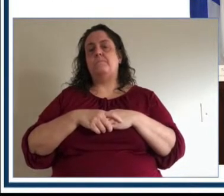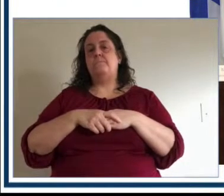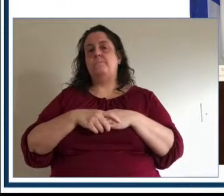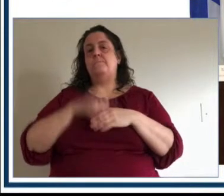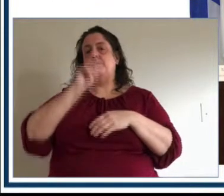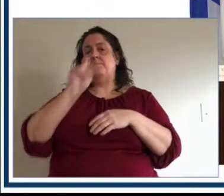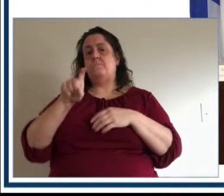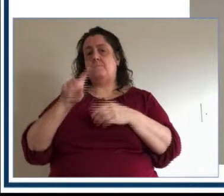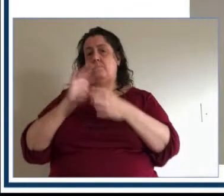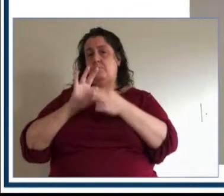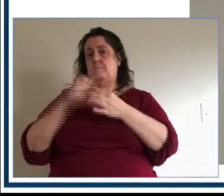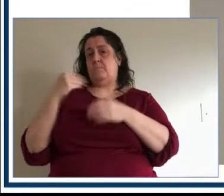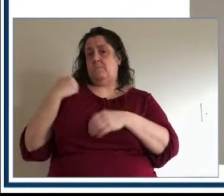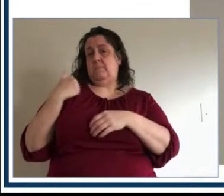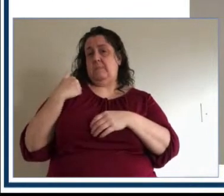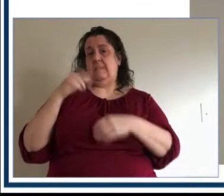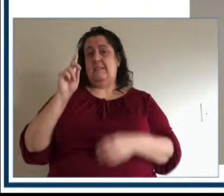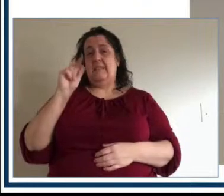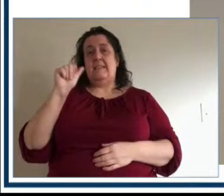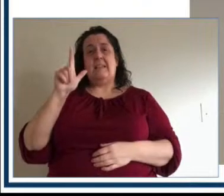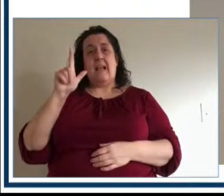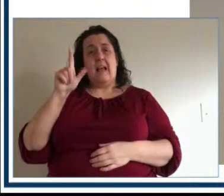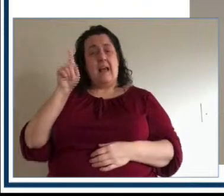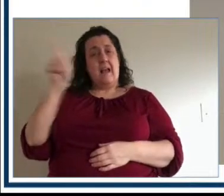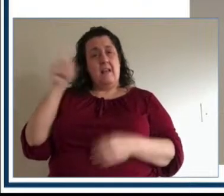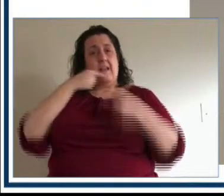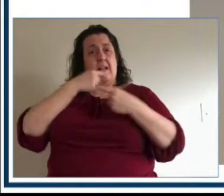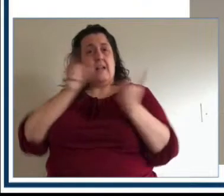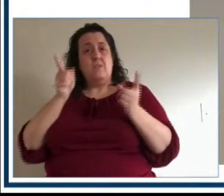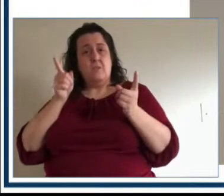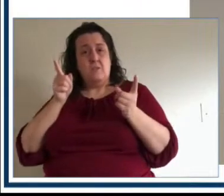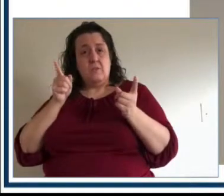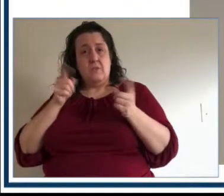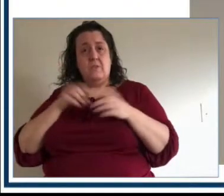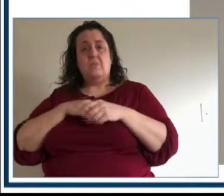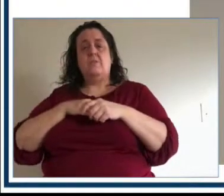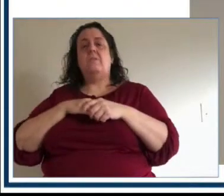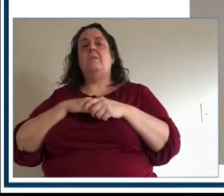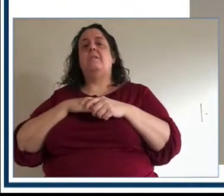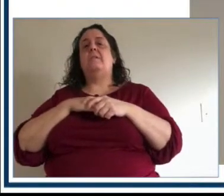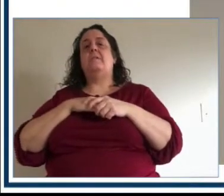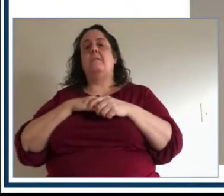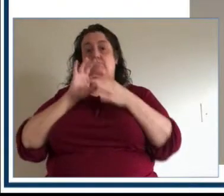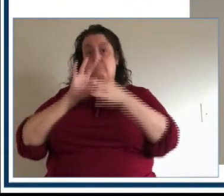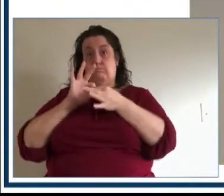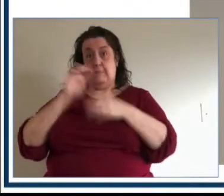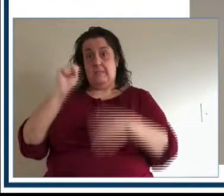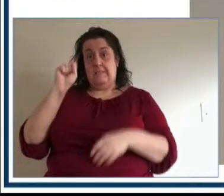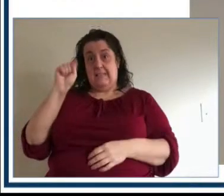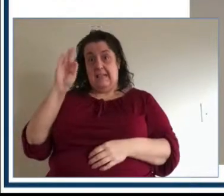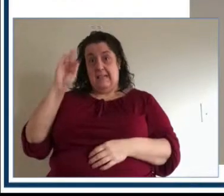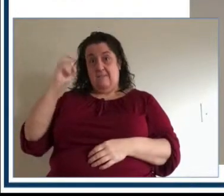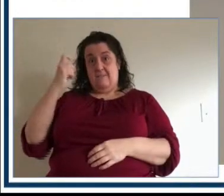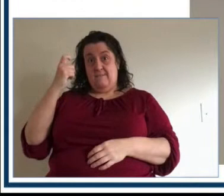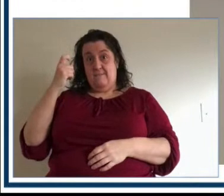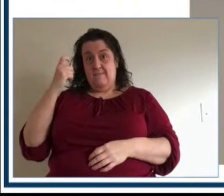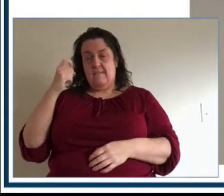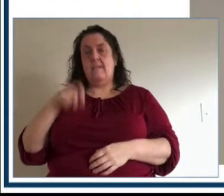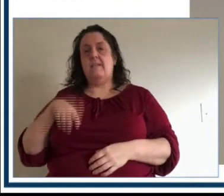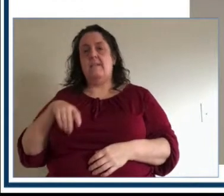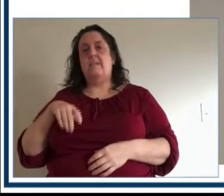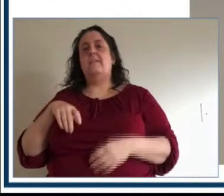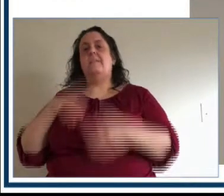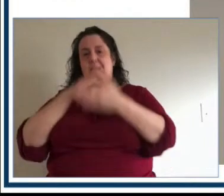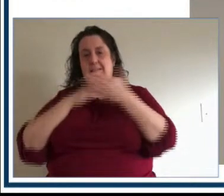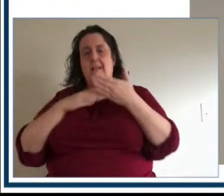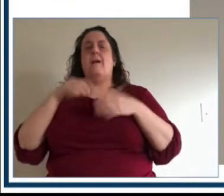man. The long-term care seniors residents, the staff have had direct, connections